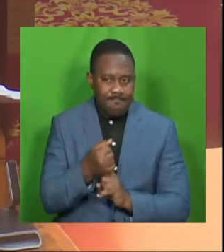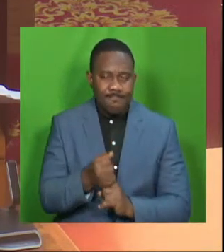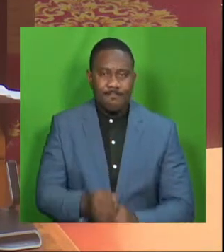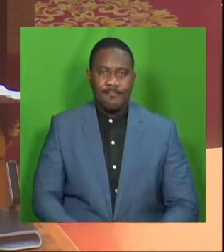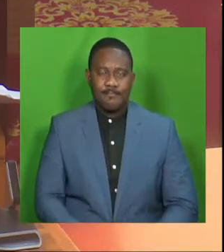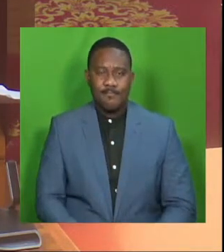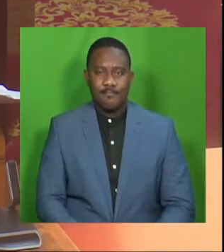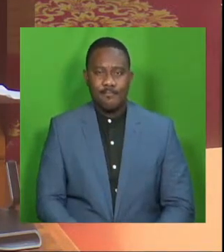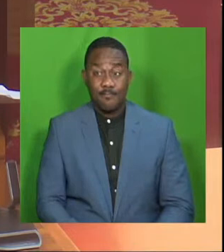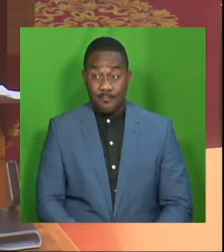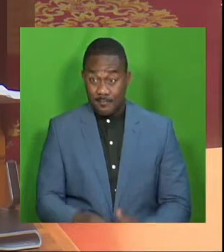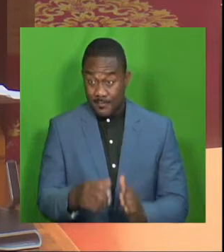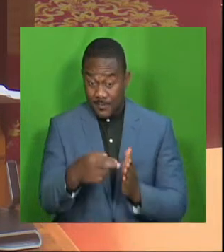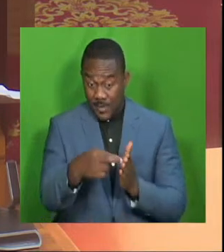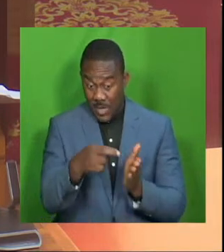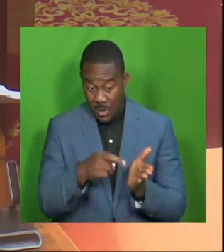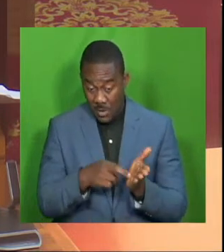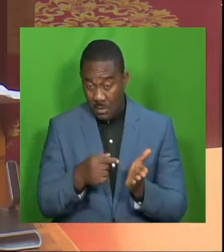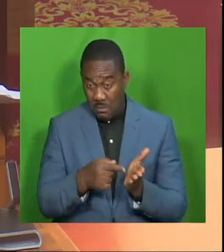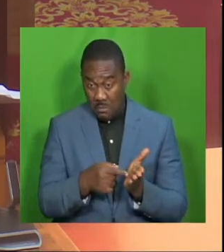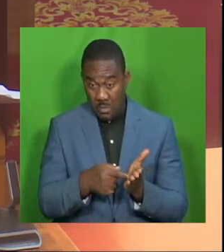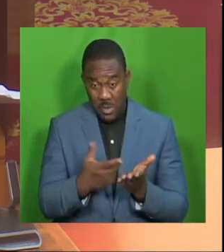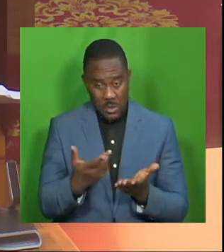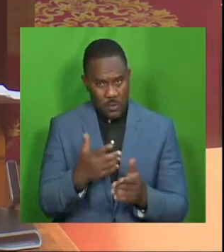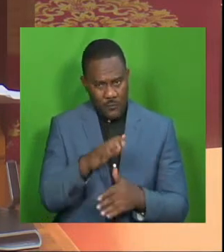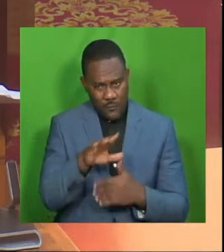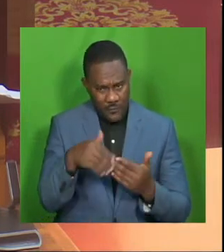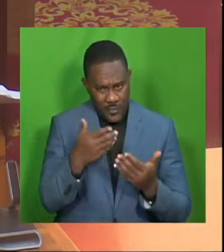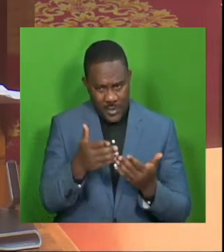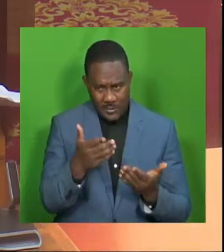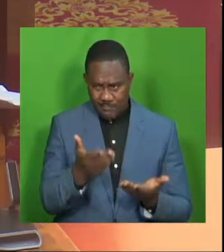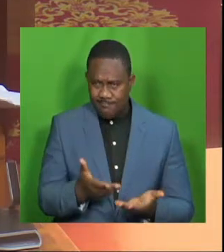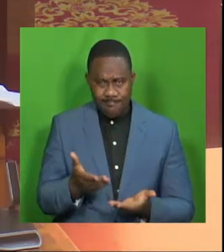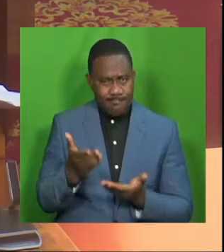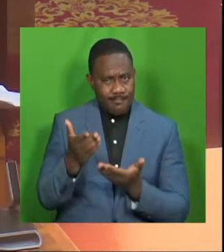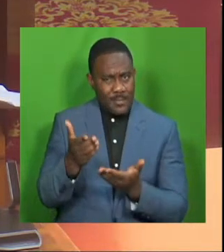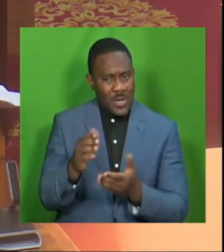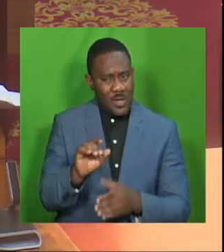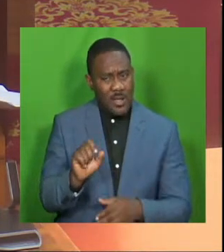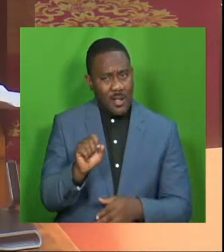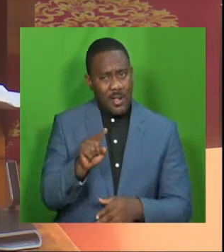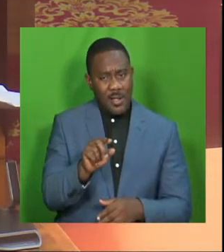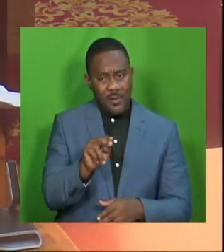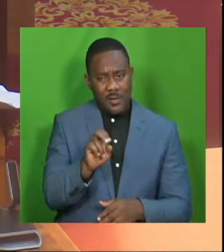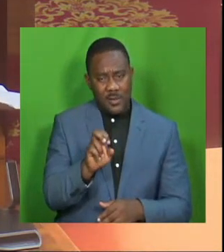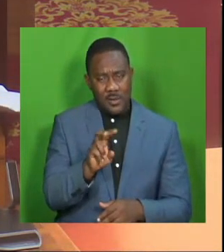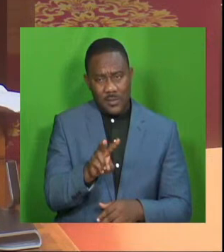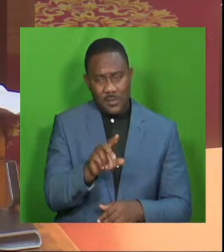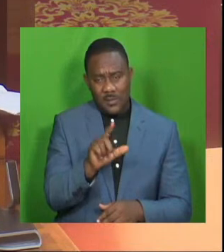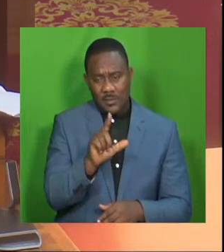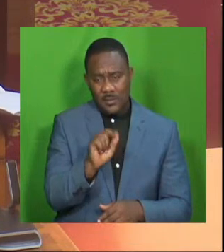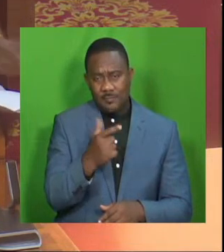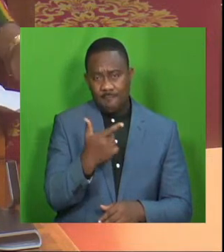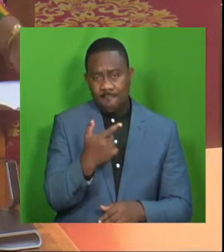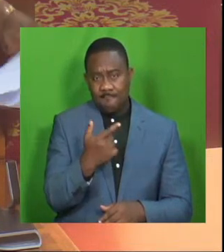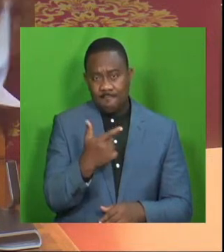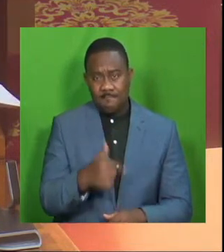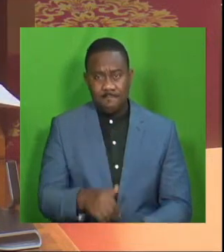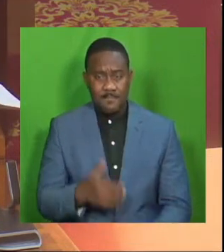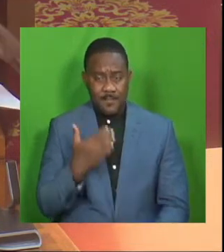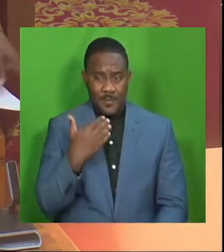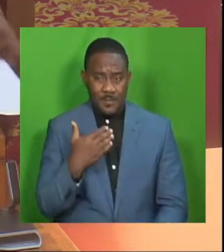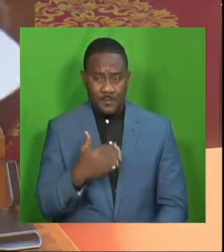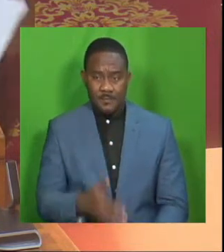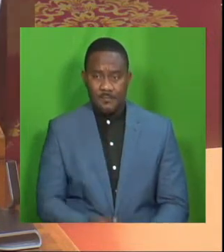the Ministry was submitted to the EU Dialogue Team on the 11th of November 2021. Thank you,